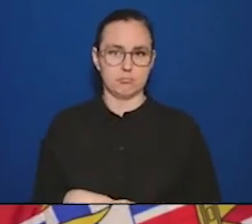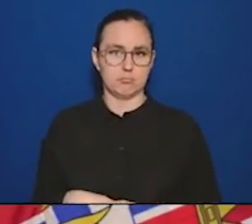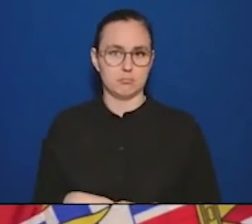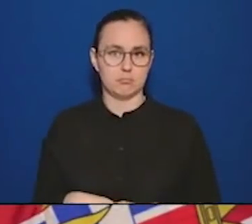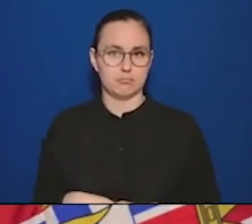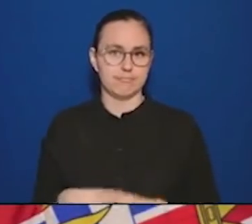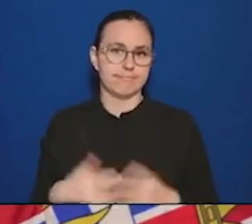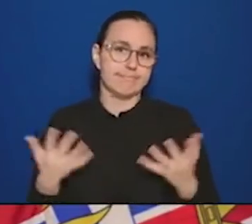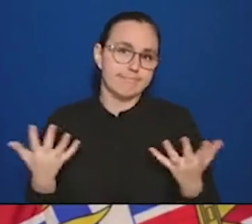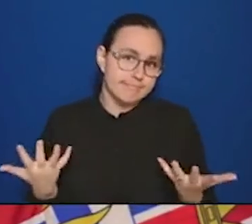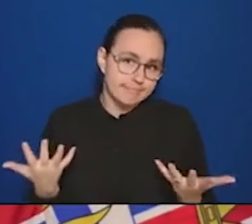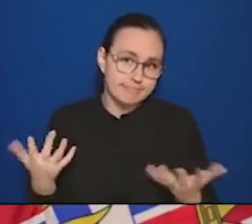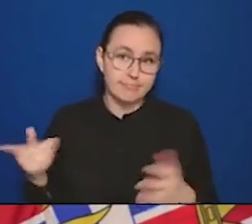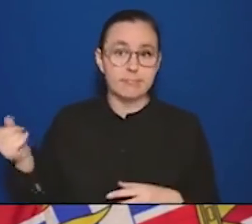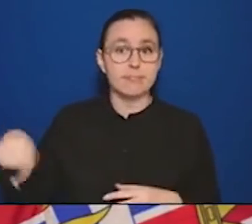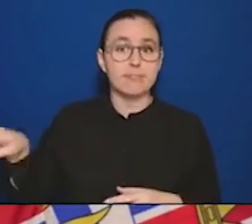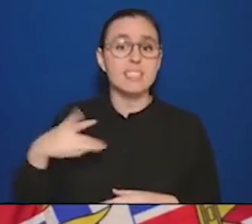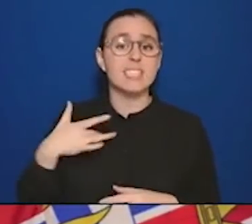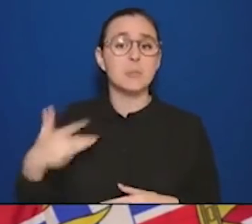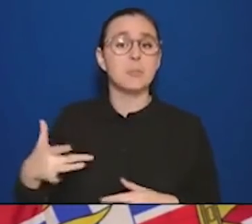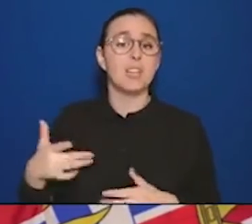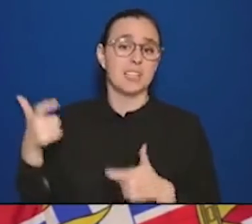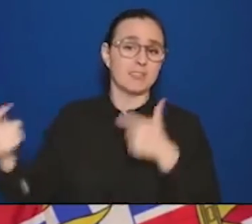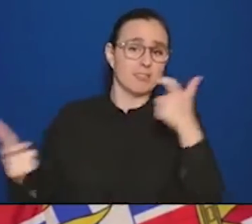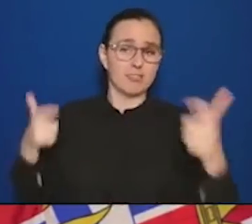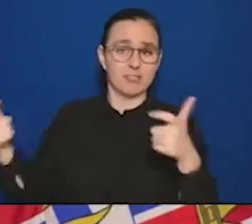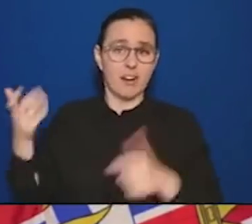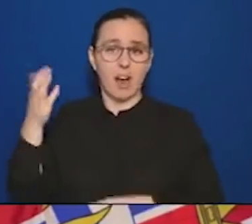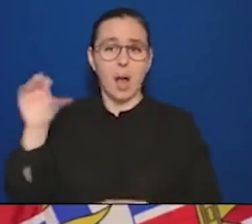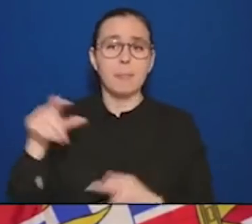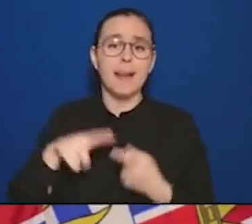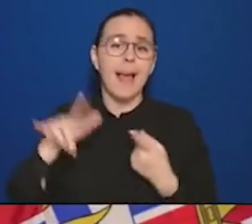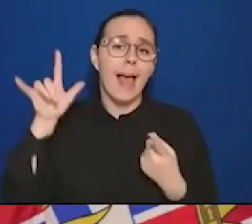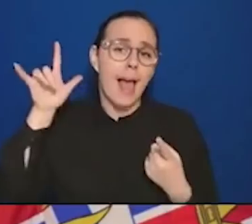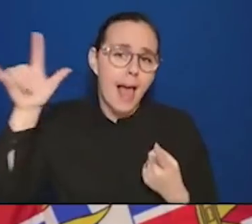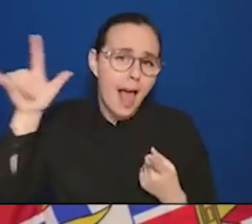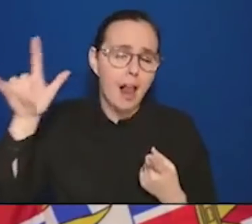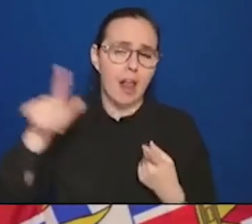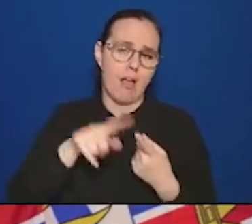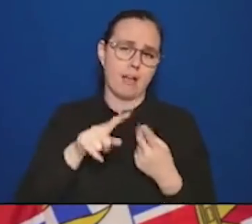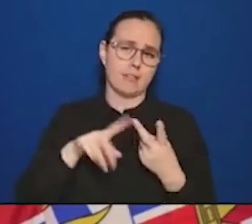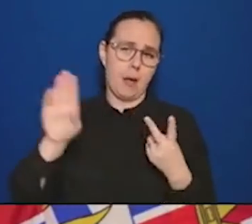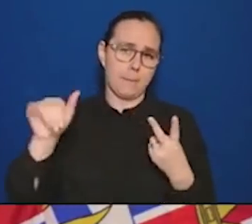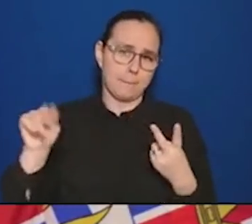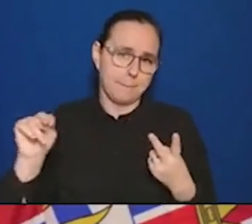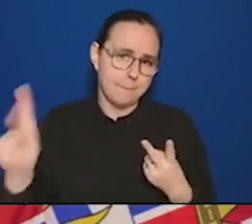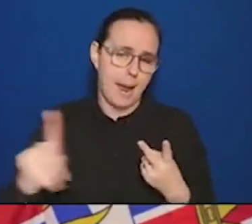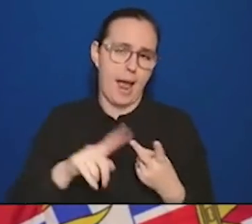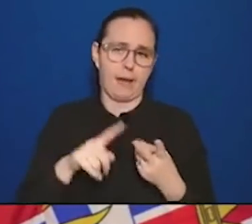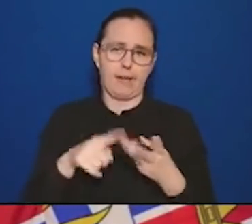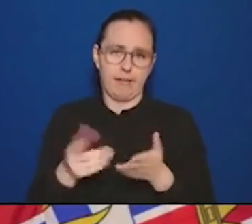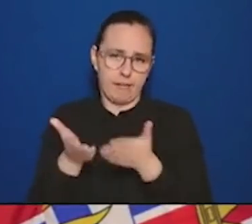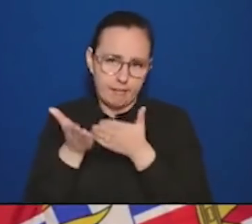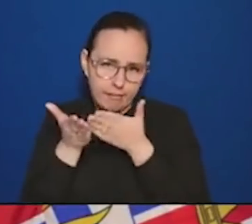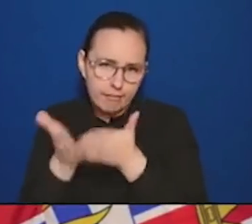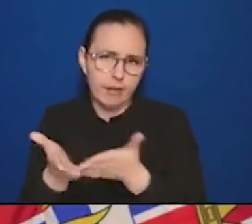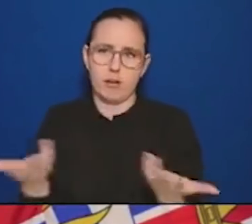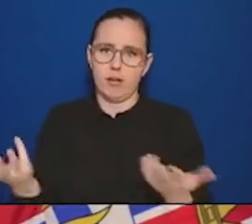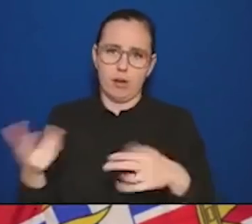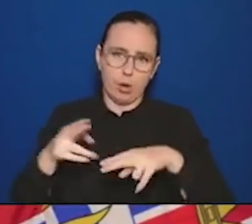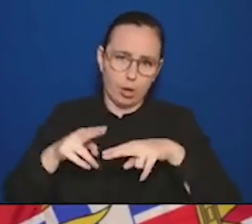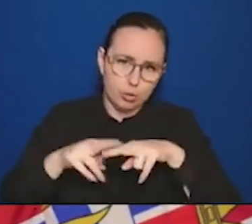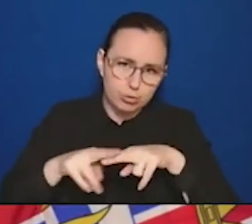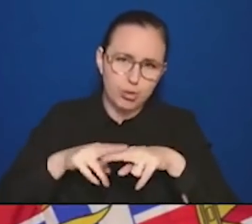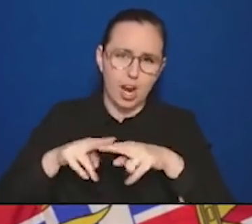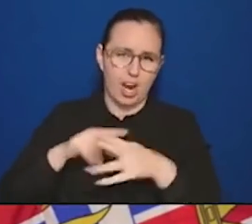employers. You're talking about airlines, banks, and the shipping industry, and other interprovincial transportation